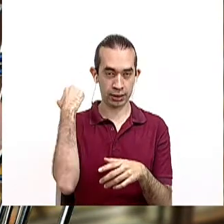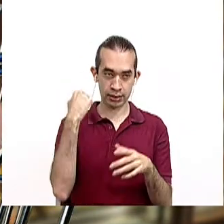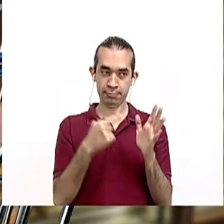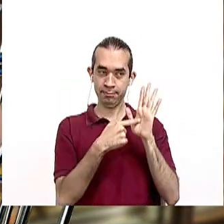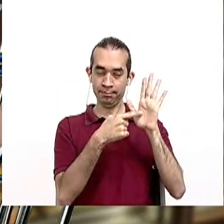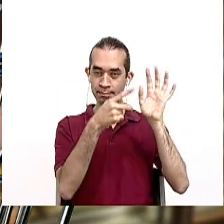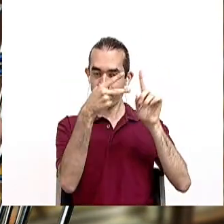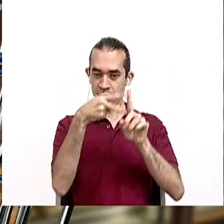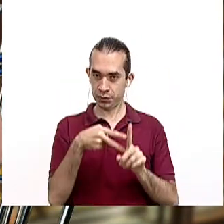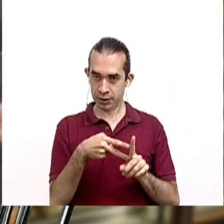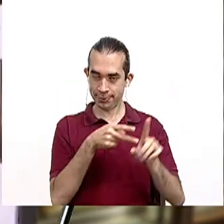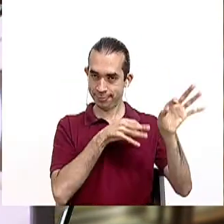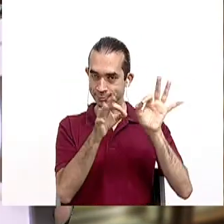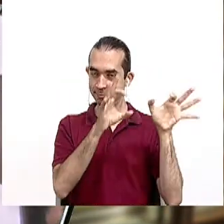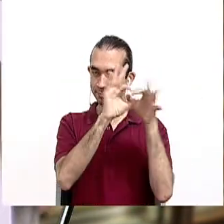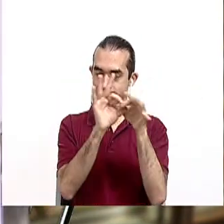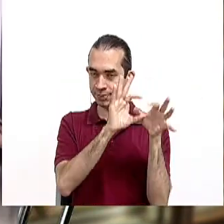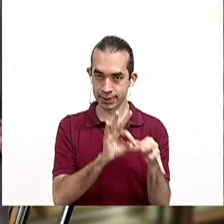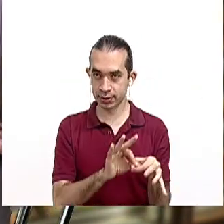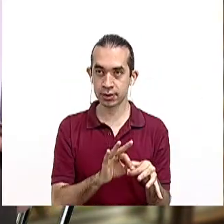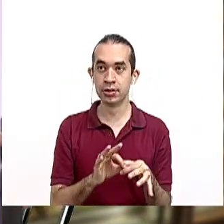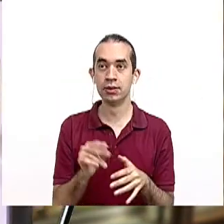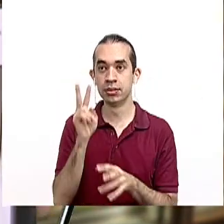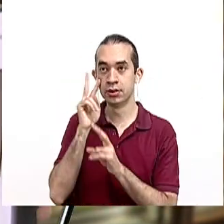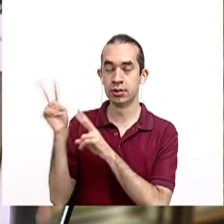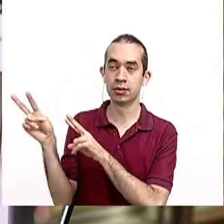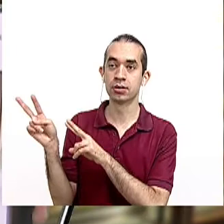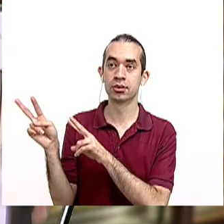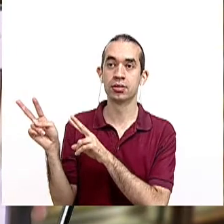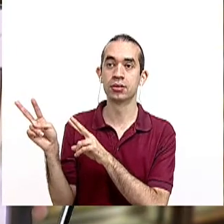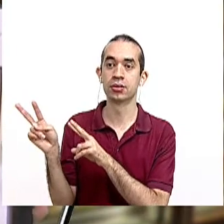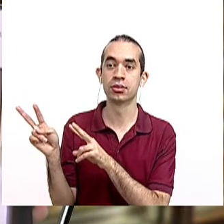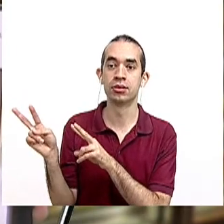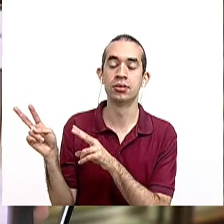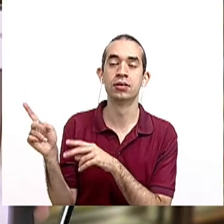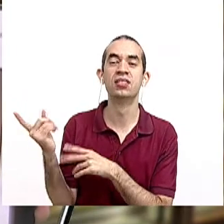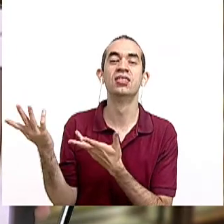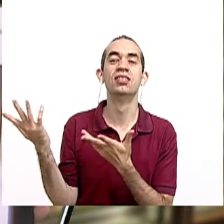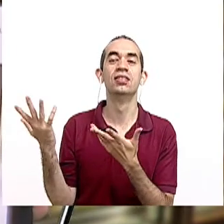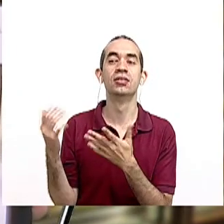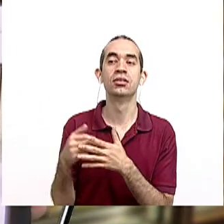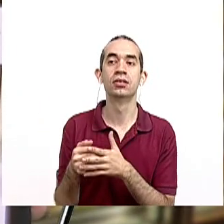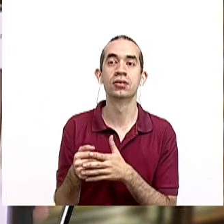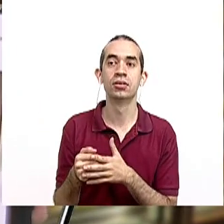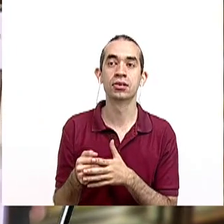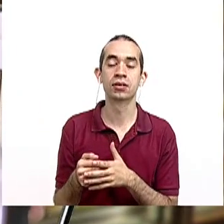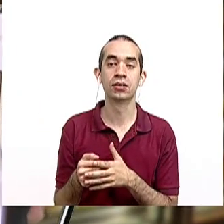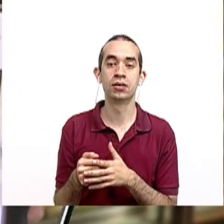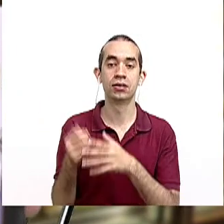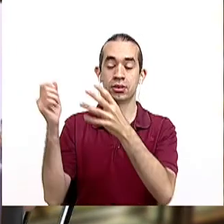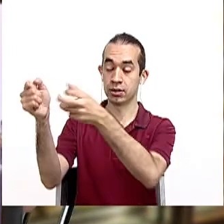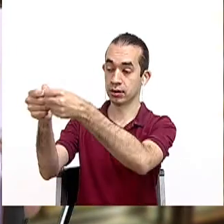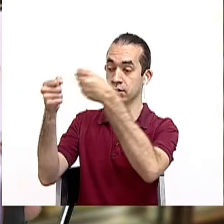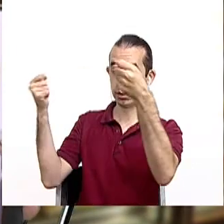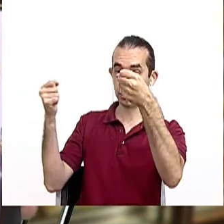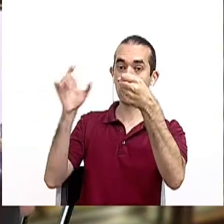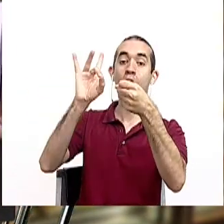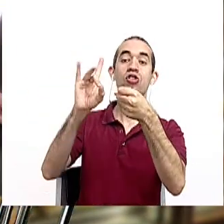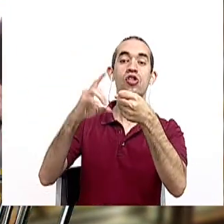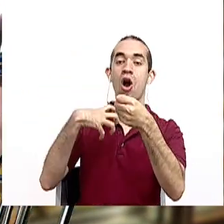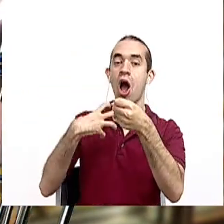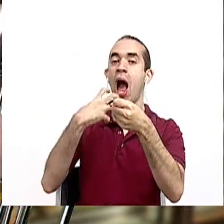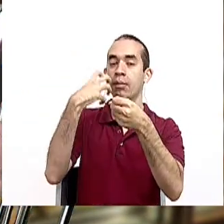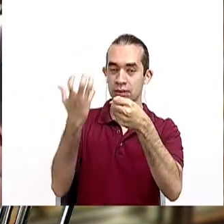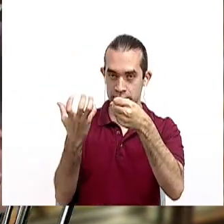the vocabulary, the key vocabulary. Look at this. Well, we have the first. It says there are 8 apples in the